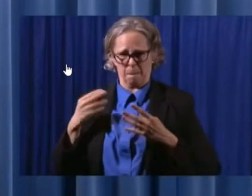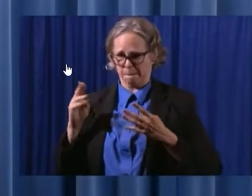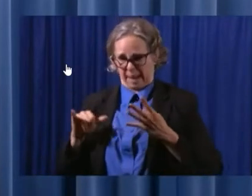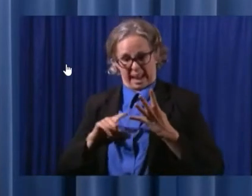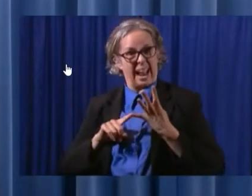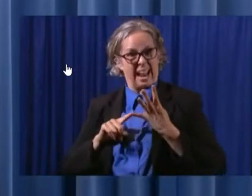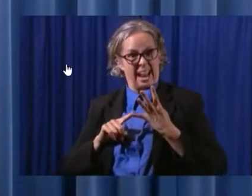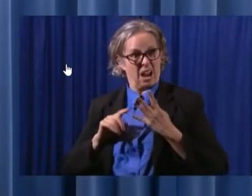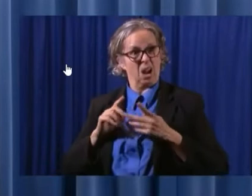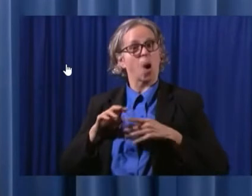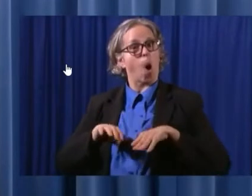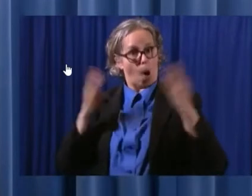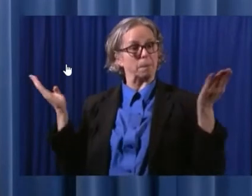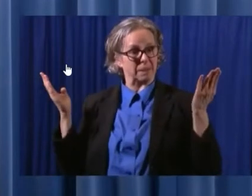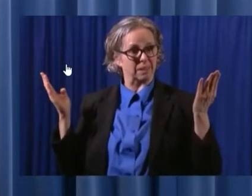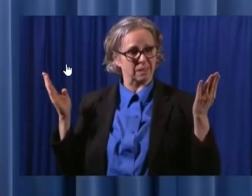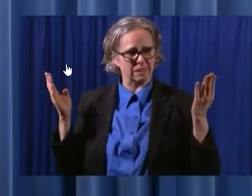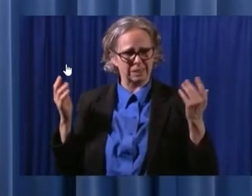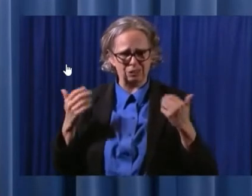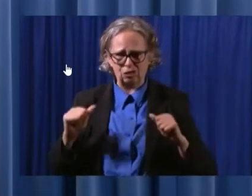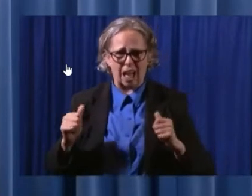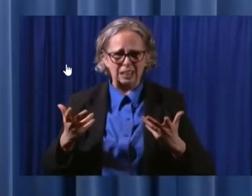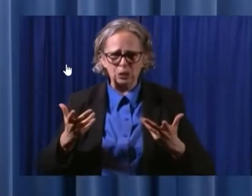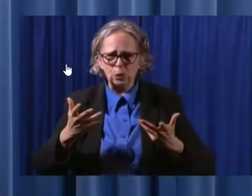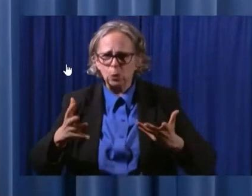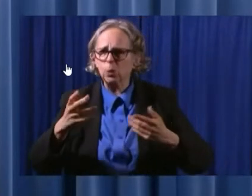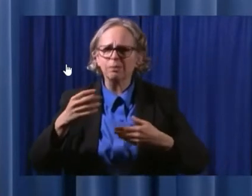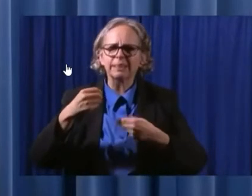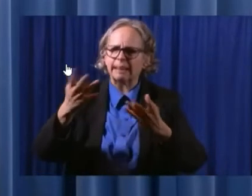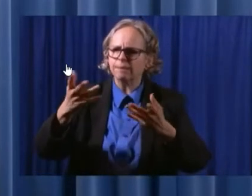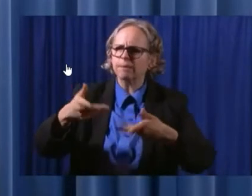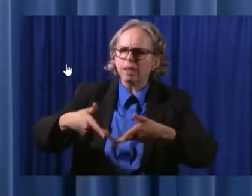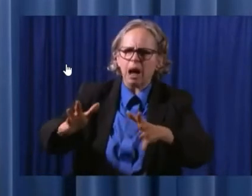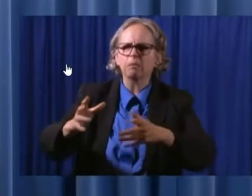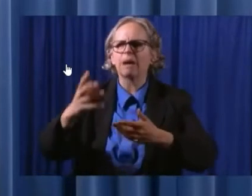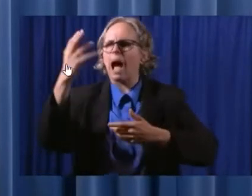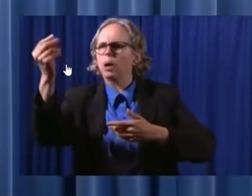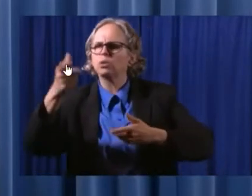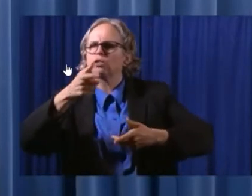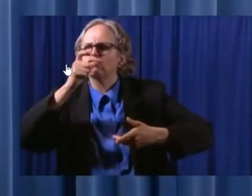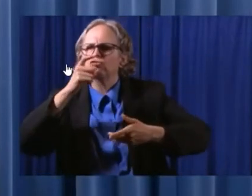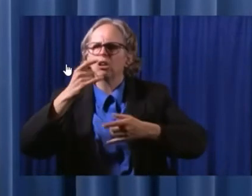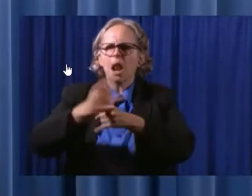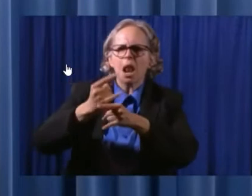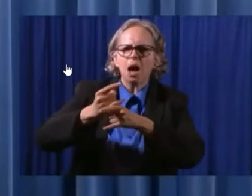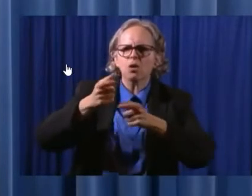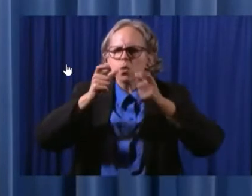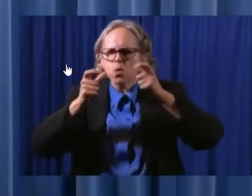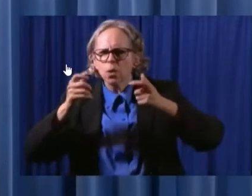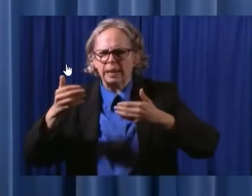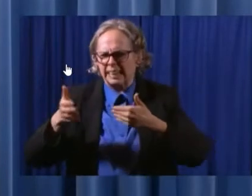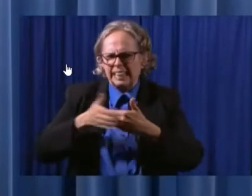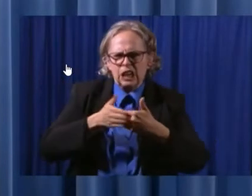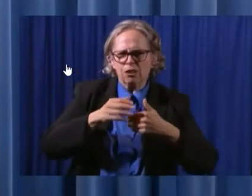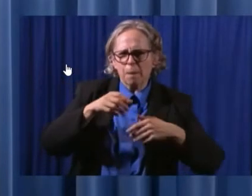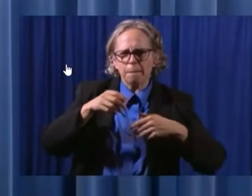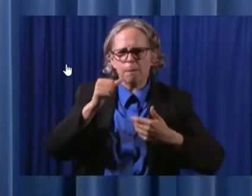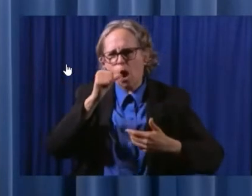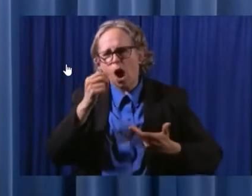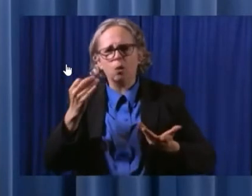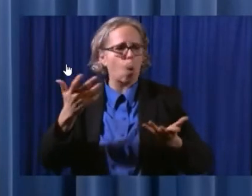been working with local jurisdictions to extend liquor permits to outside spaces next to bars, like parking lots, sidewalks, so that seating capacity can